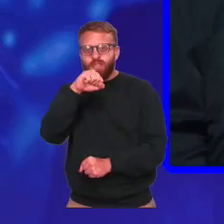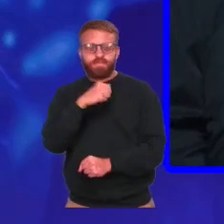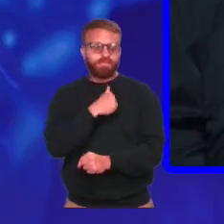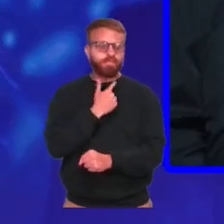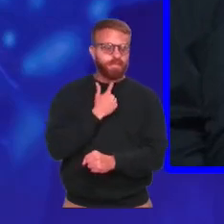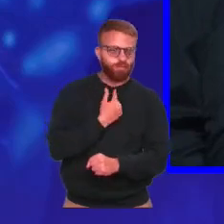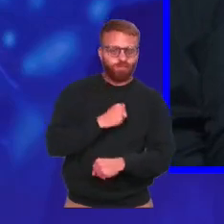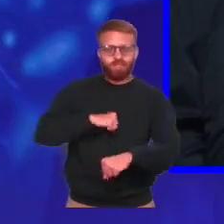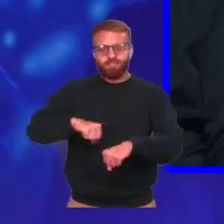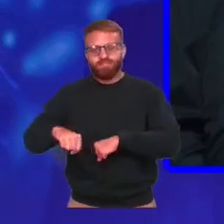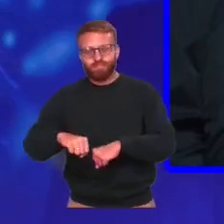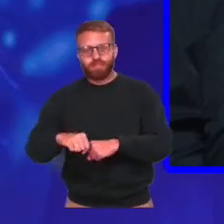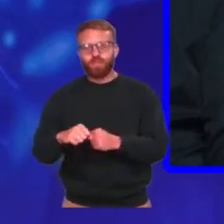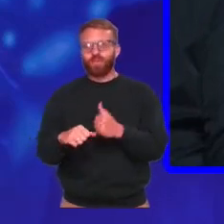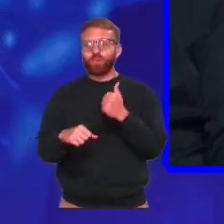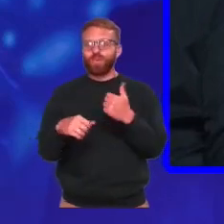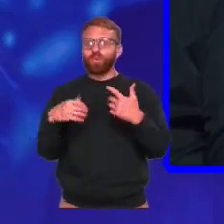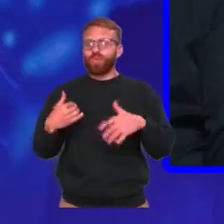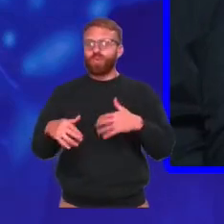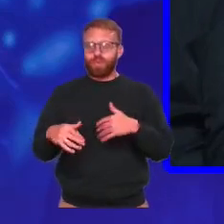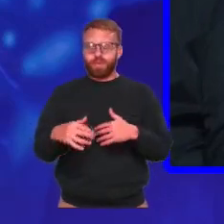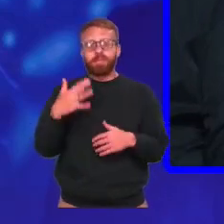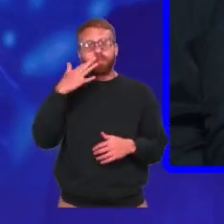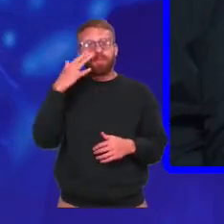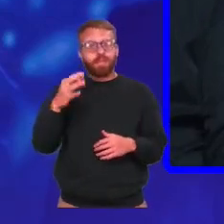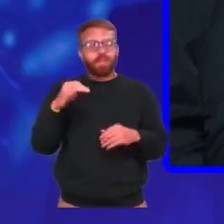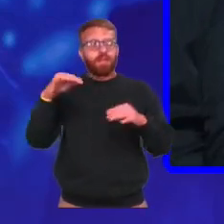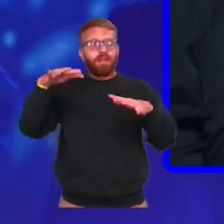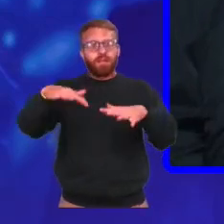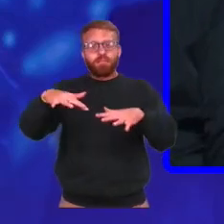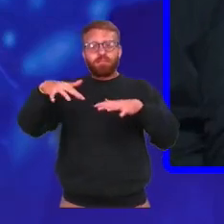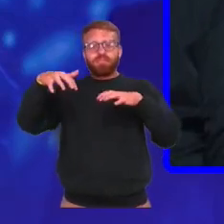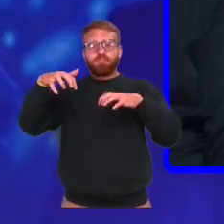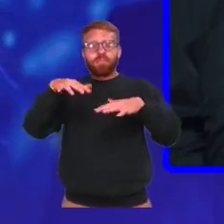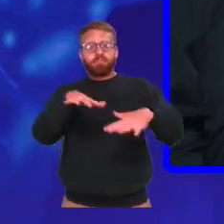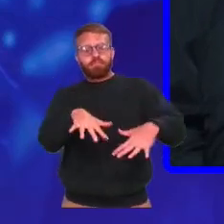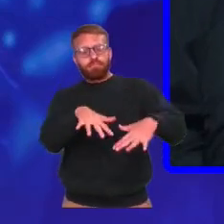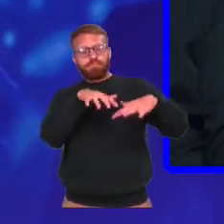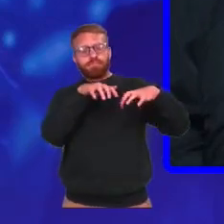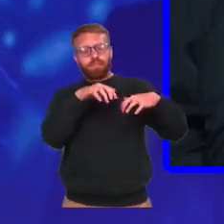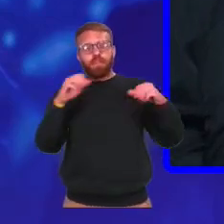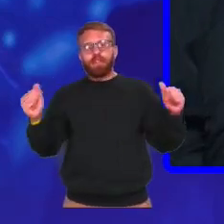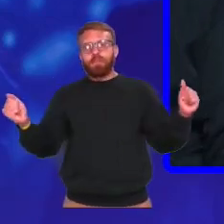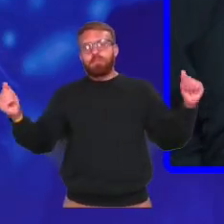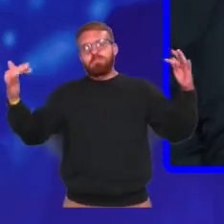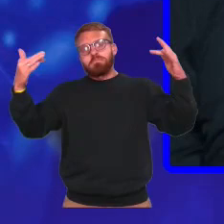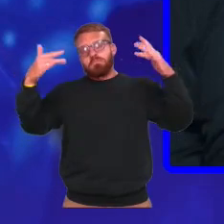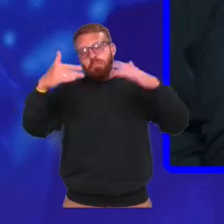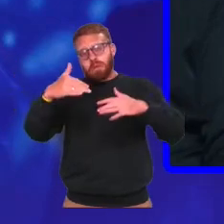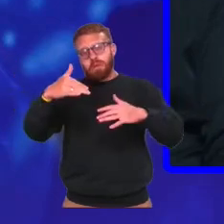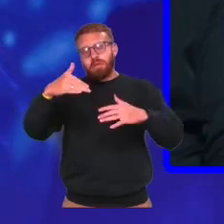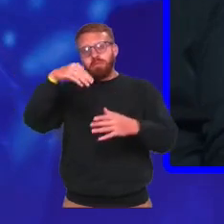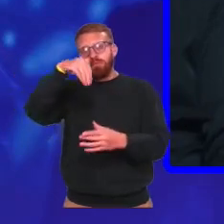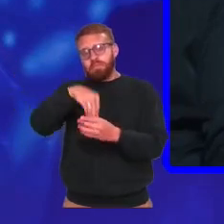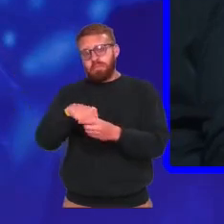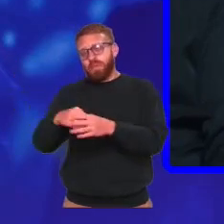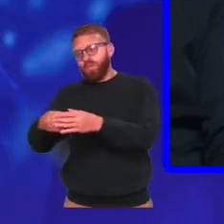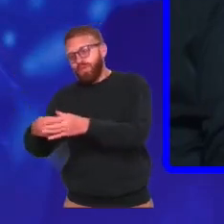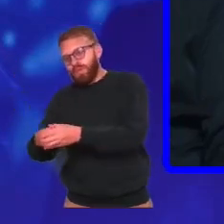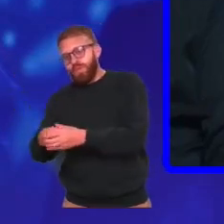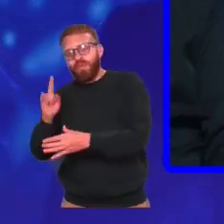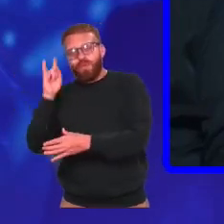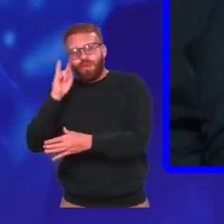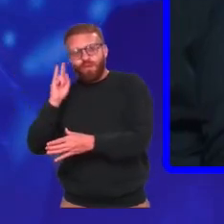We've had events where, internal event we organize for all the disciplines, audio, programming, you name